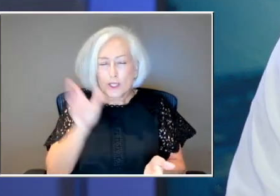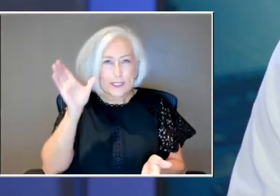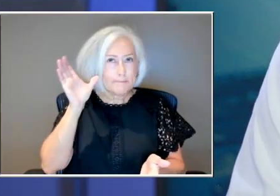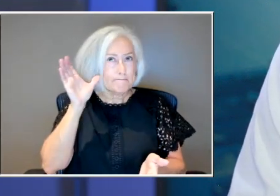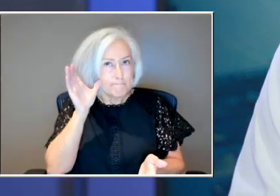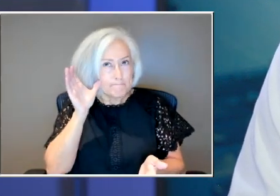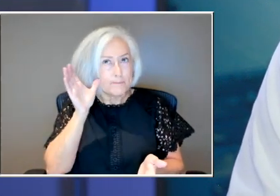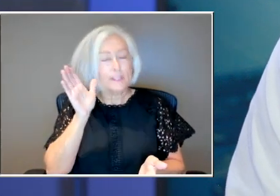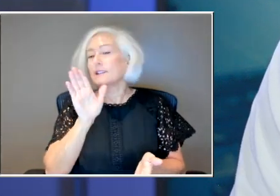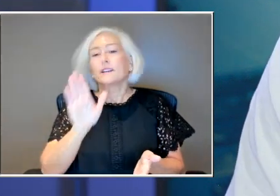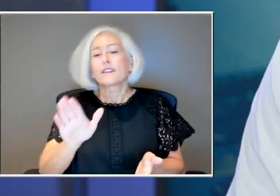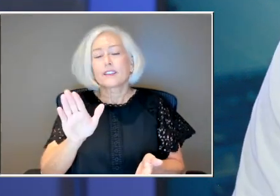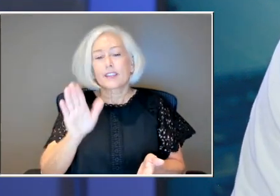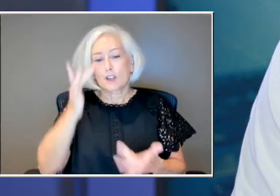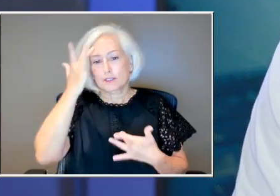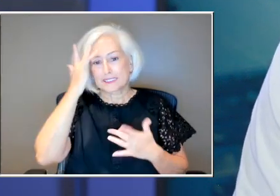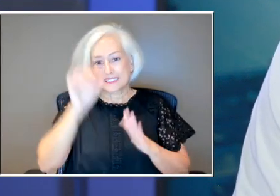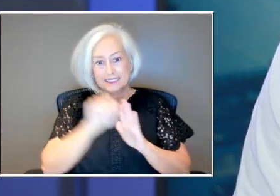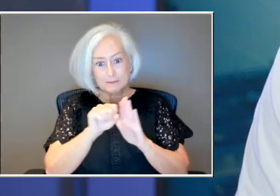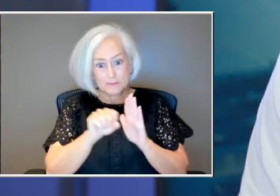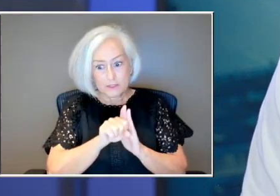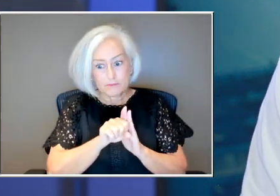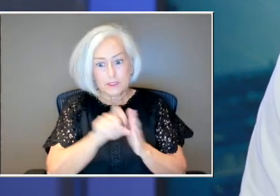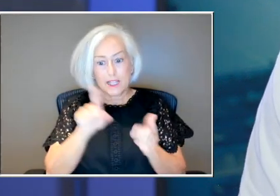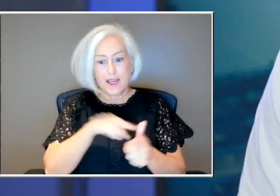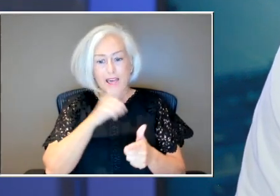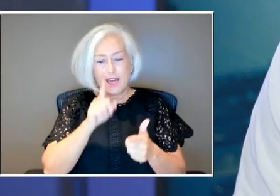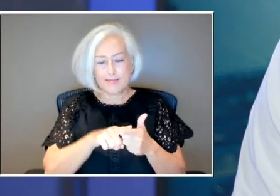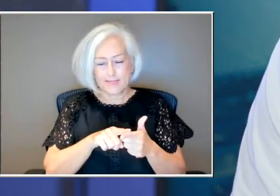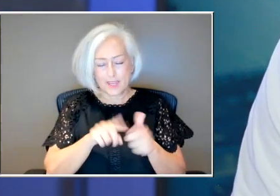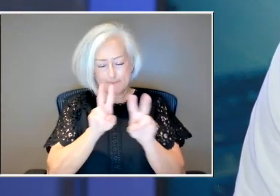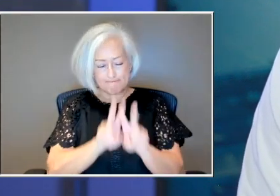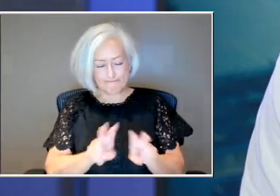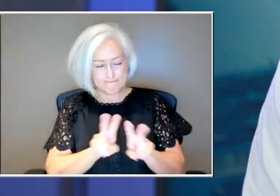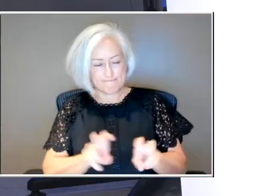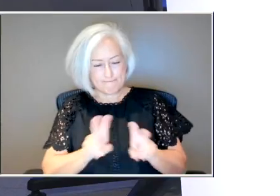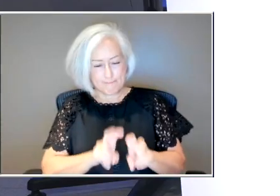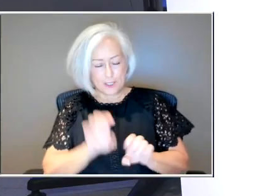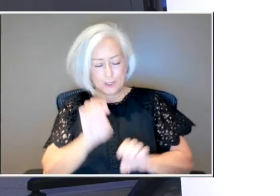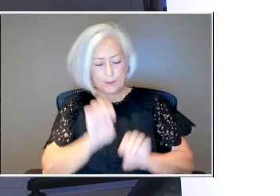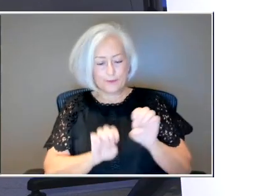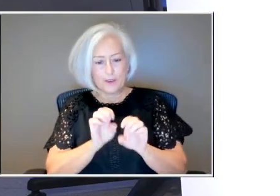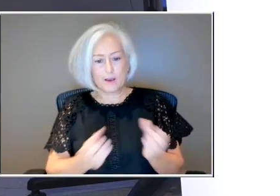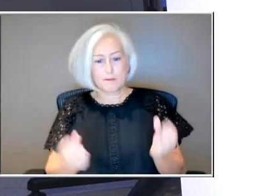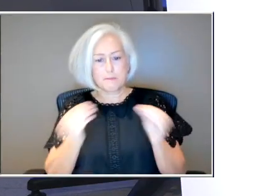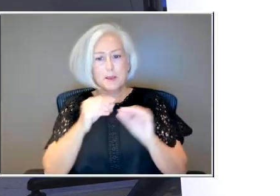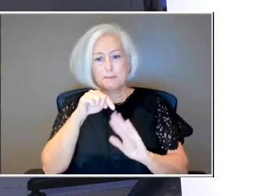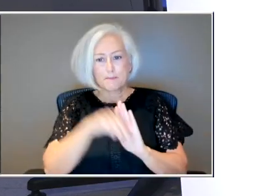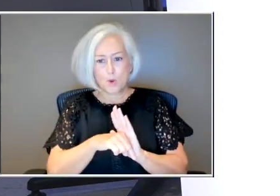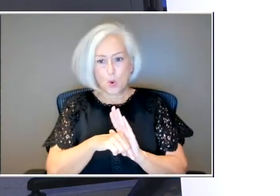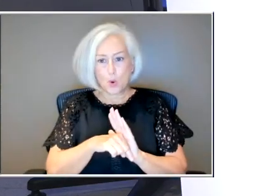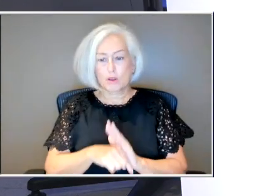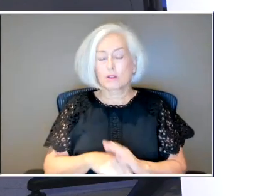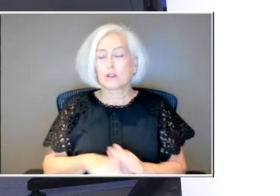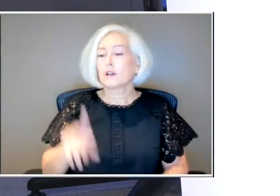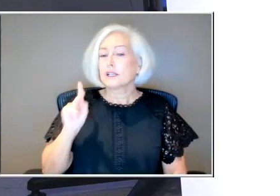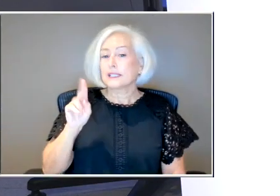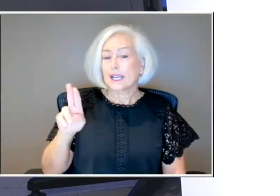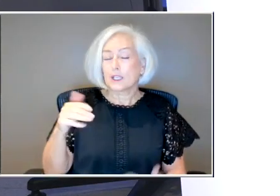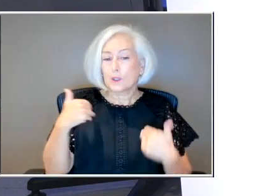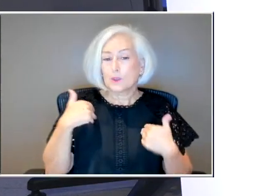symptoms to investigate or evaluate those symptoms further. So the health system has endometriosis specialists like you, but how